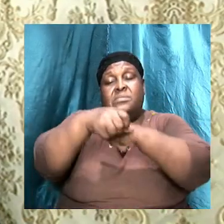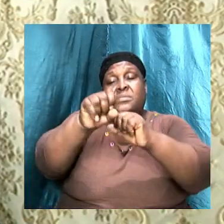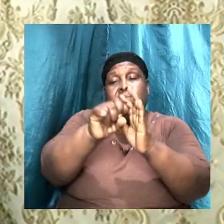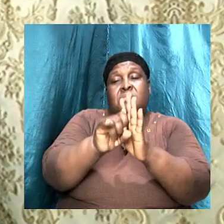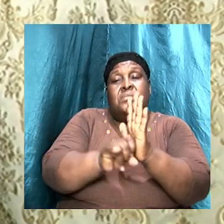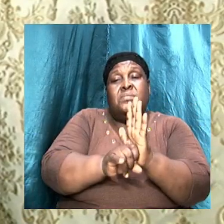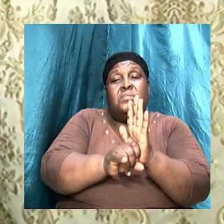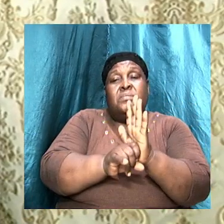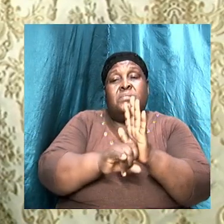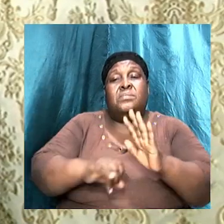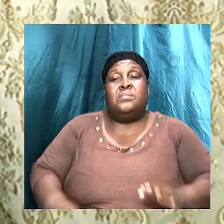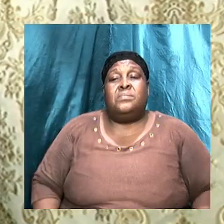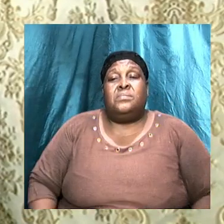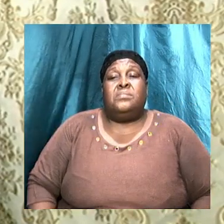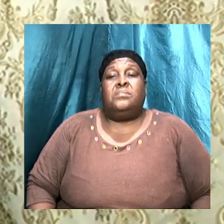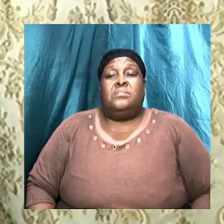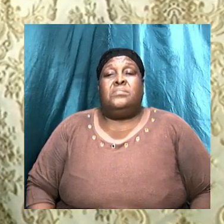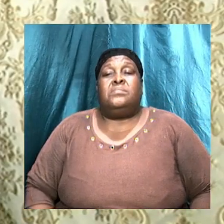Amen.